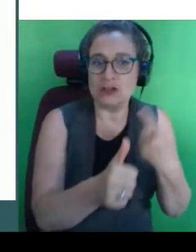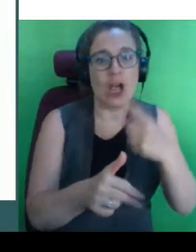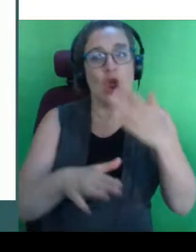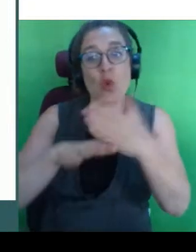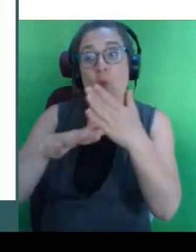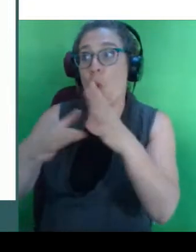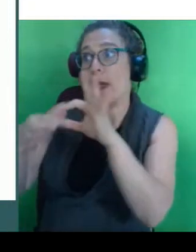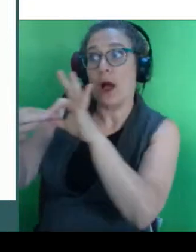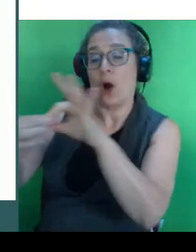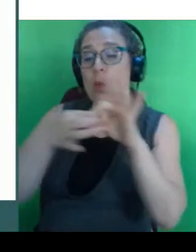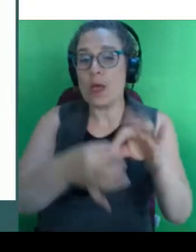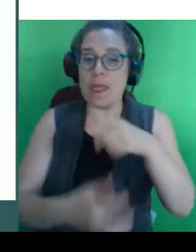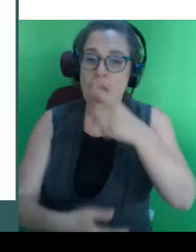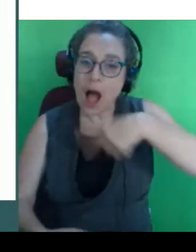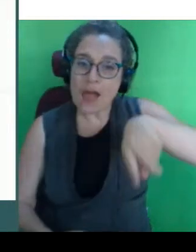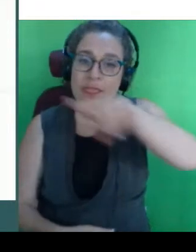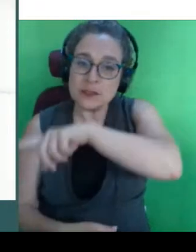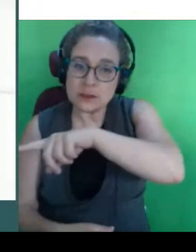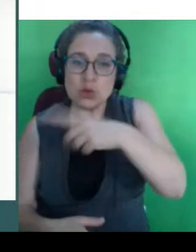our vision.